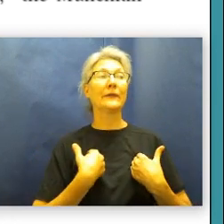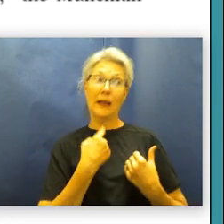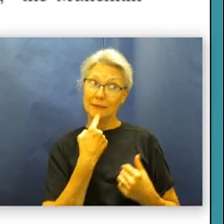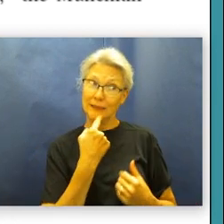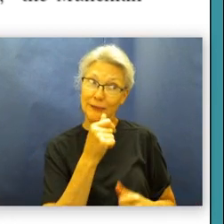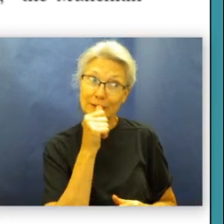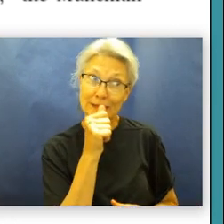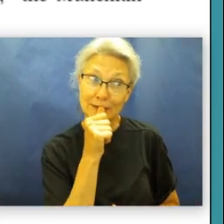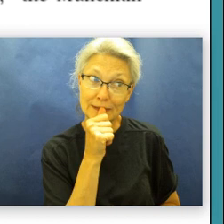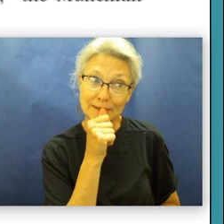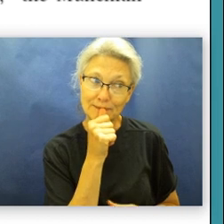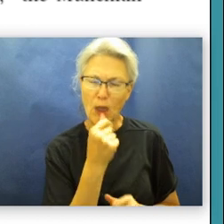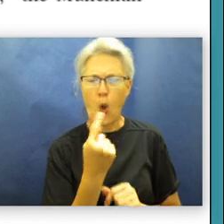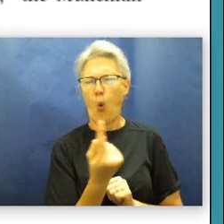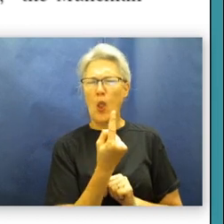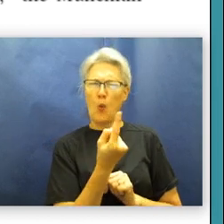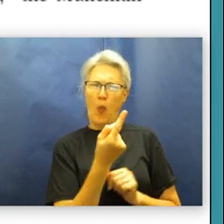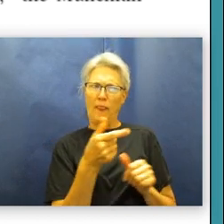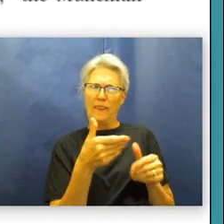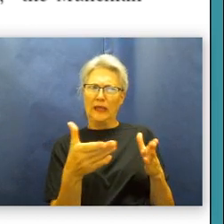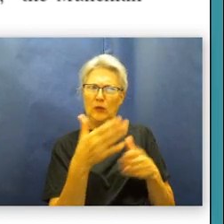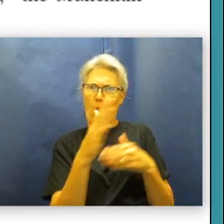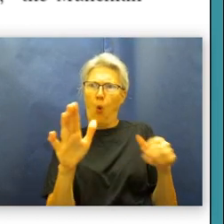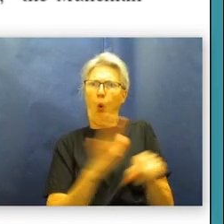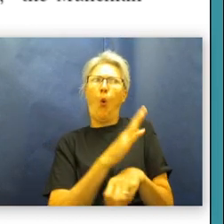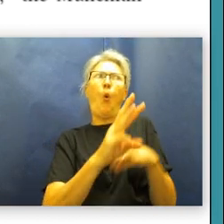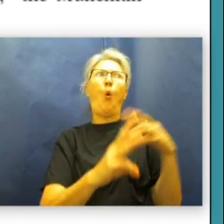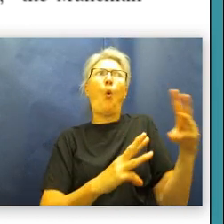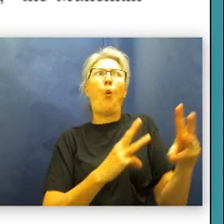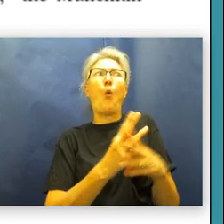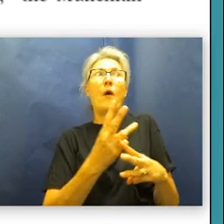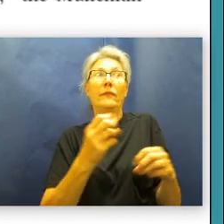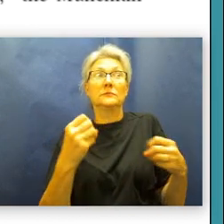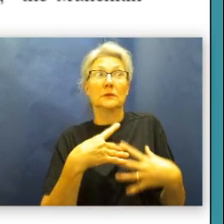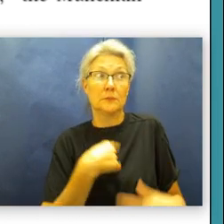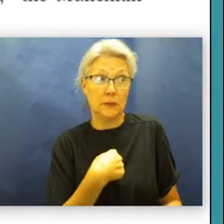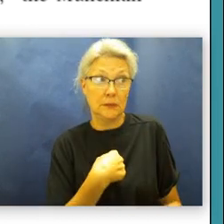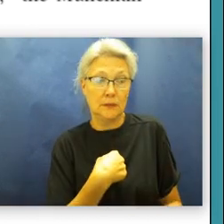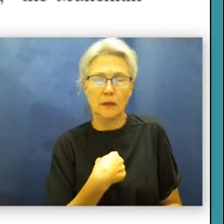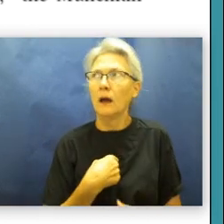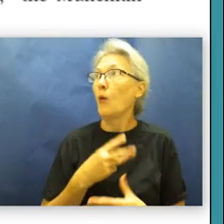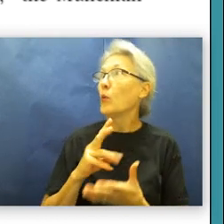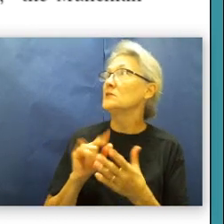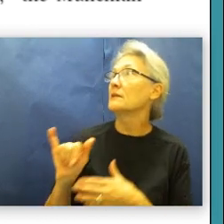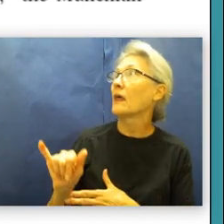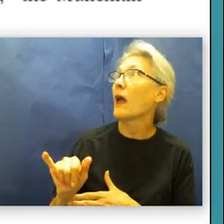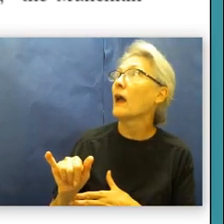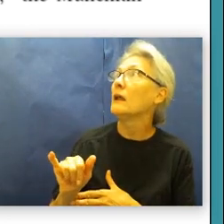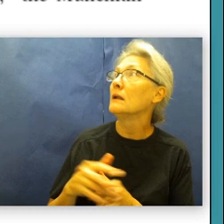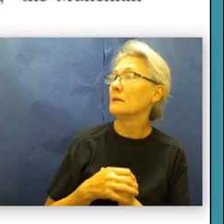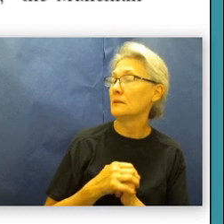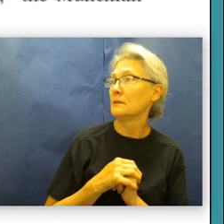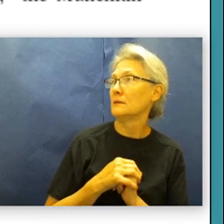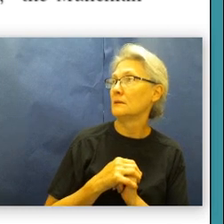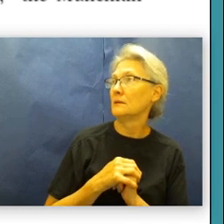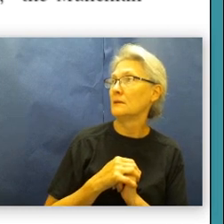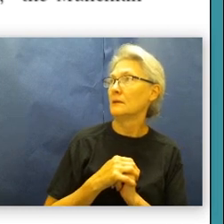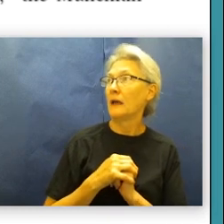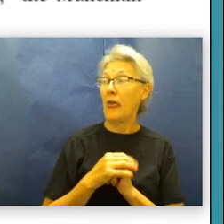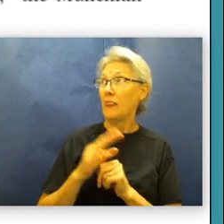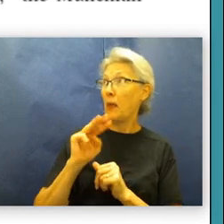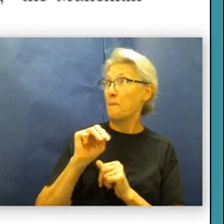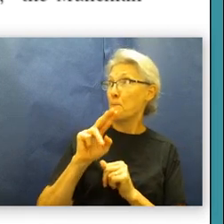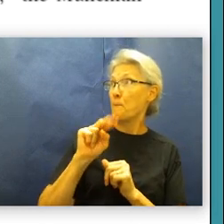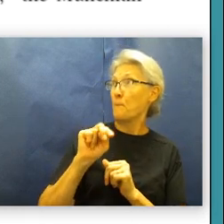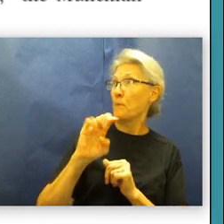along. "There is only one thing in the world I am afraid of." "What is that?" asked Dorothy. "The Munchkin farmer